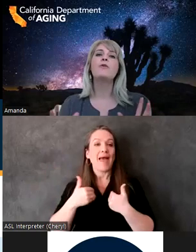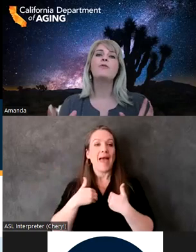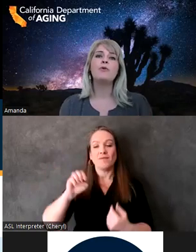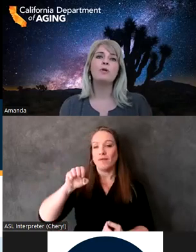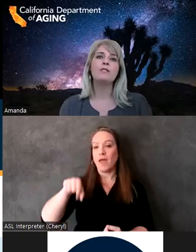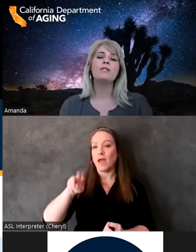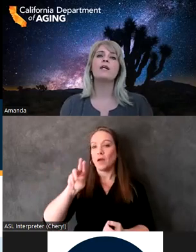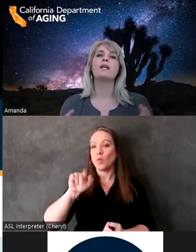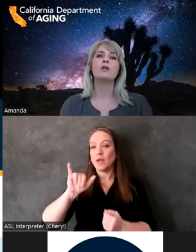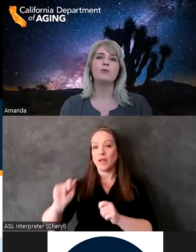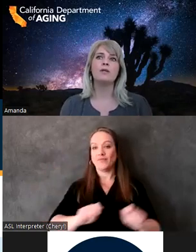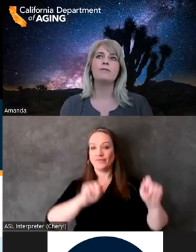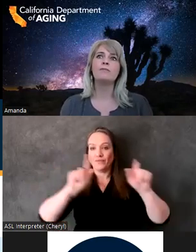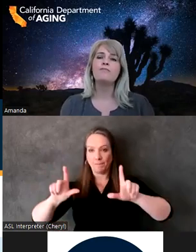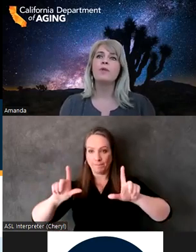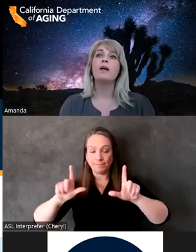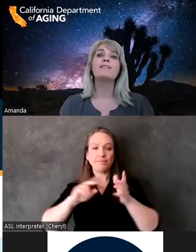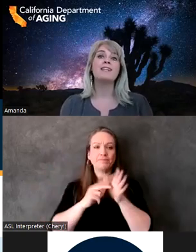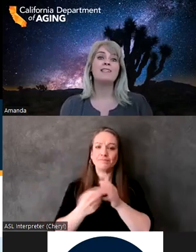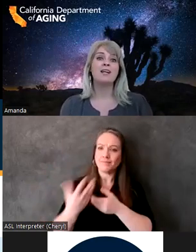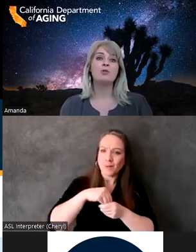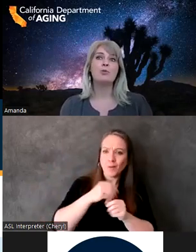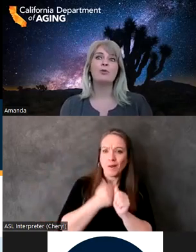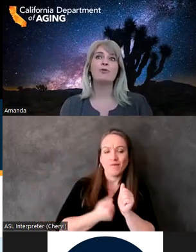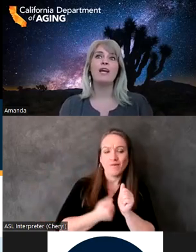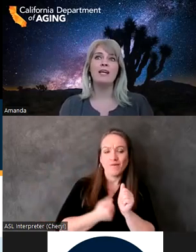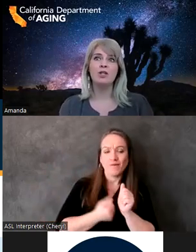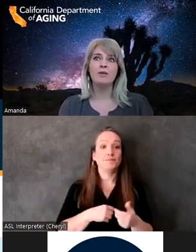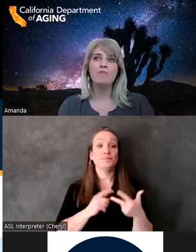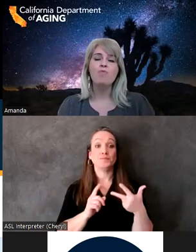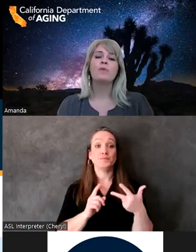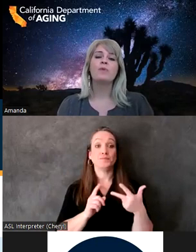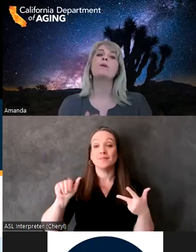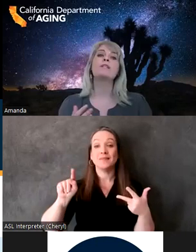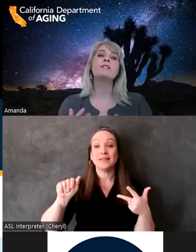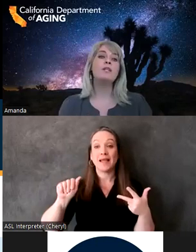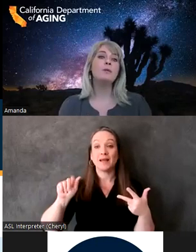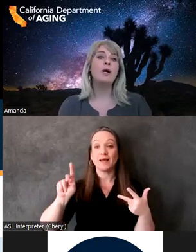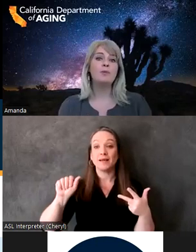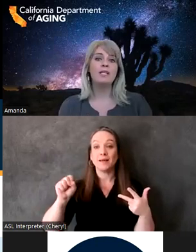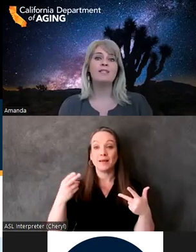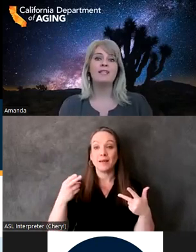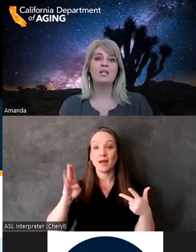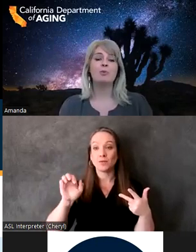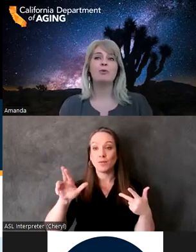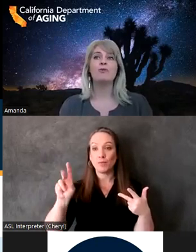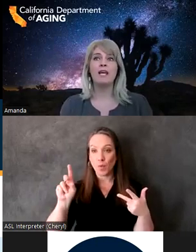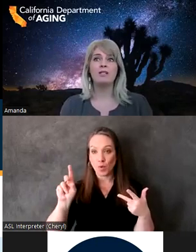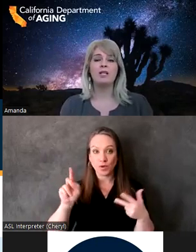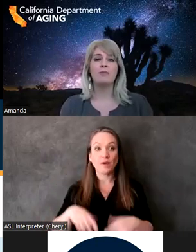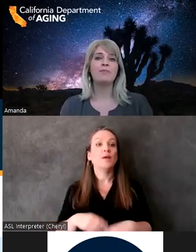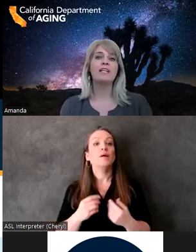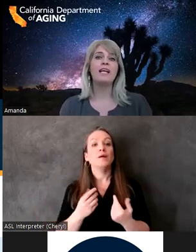equity focused and inclusive. The Data Dashboard for Aging. We continually update the data dashboard